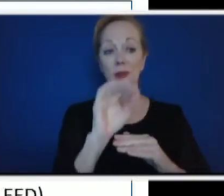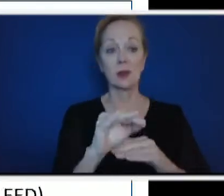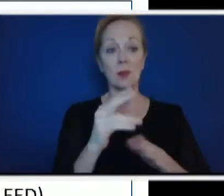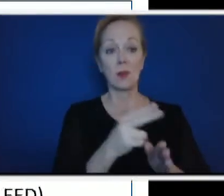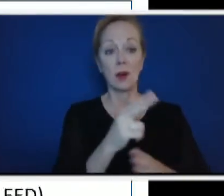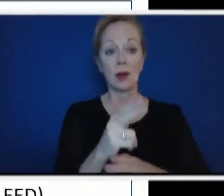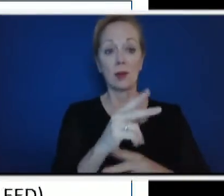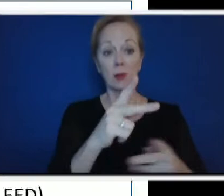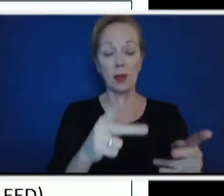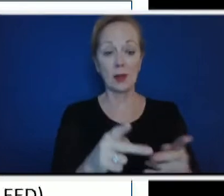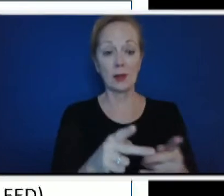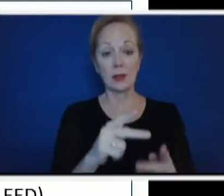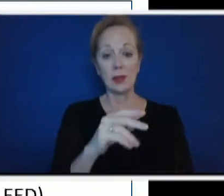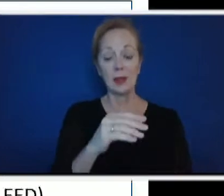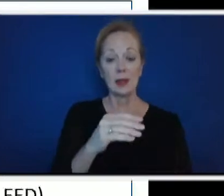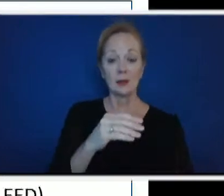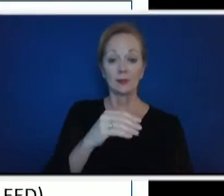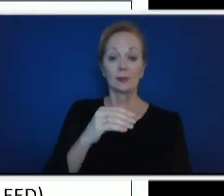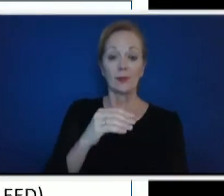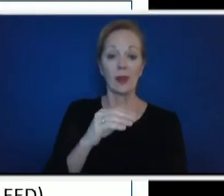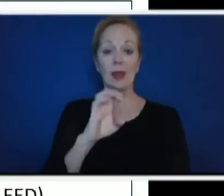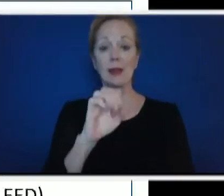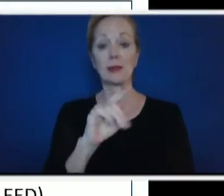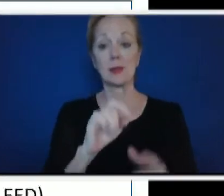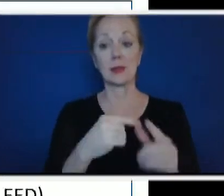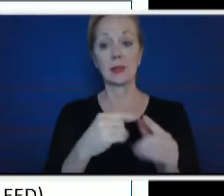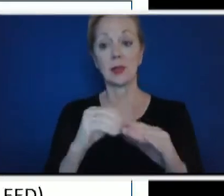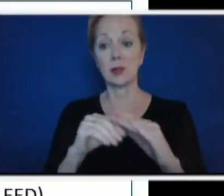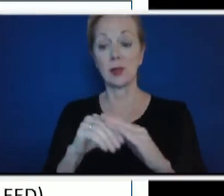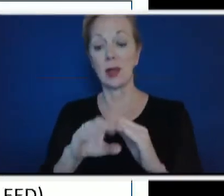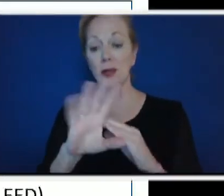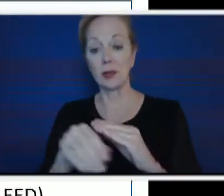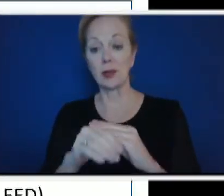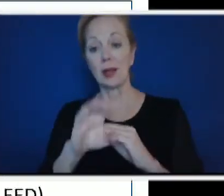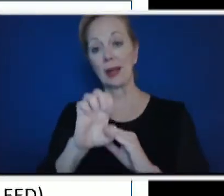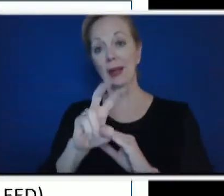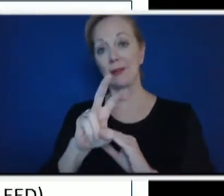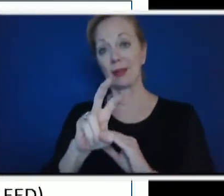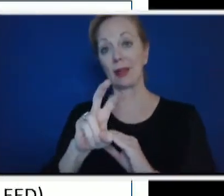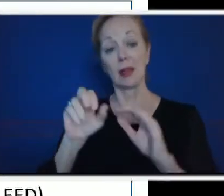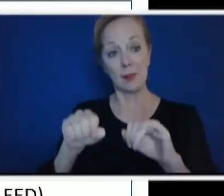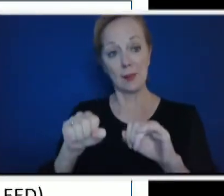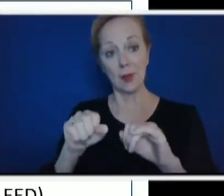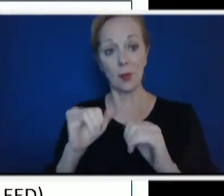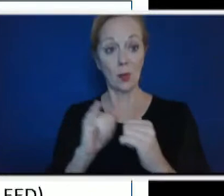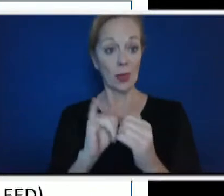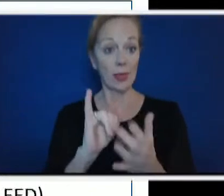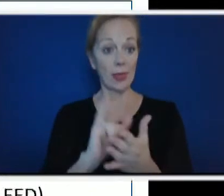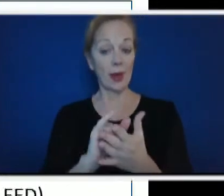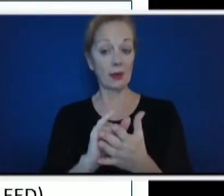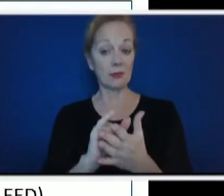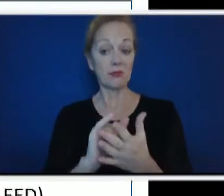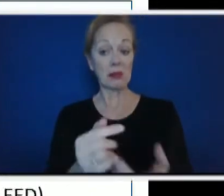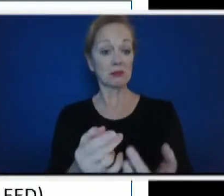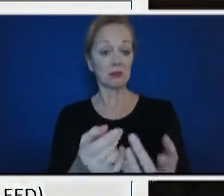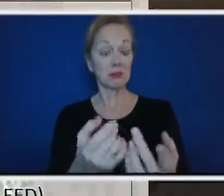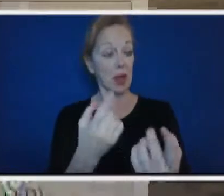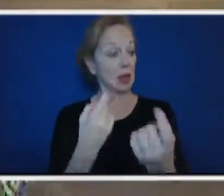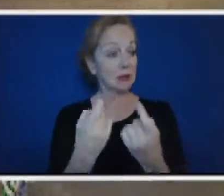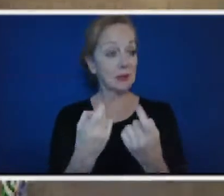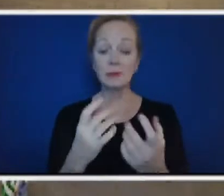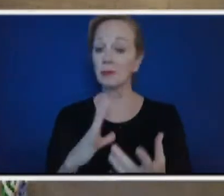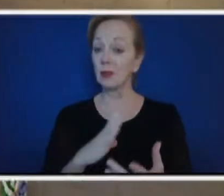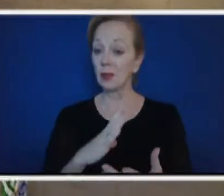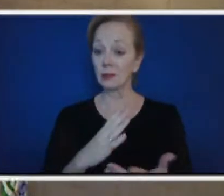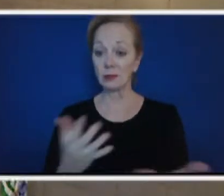will be EV installed, and an additional 7% of the parking spaces will be EV capable. And with that, I'm happy to answer any questions.